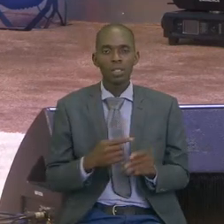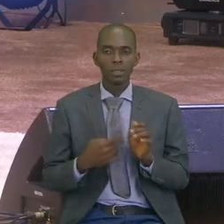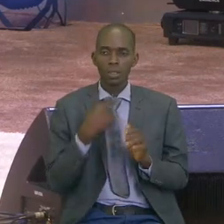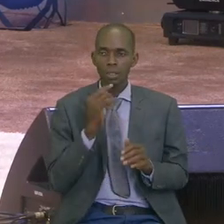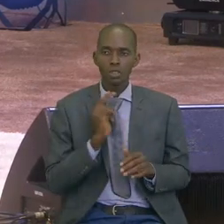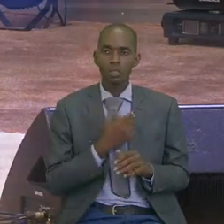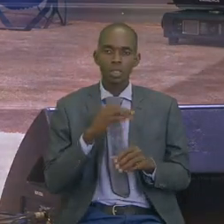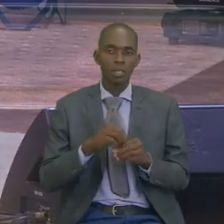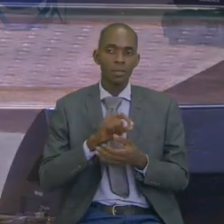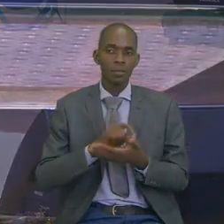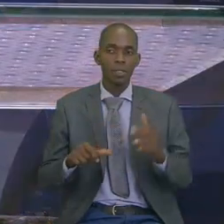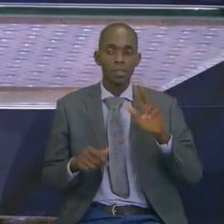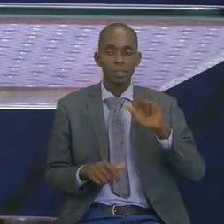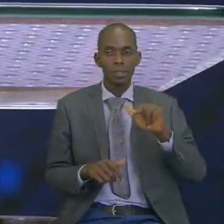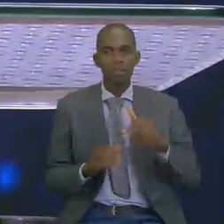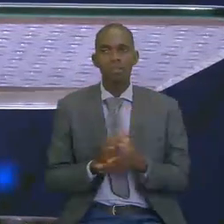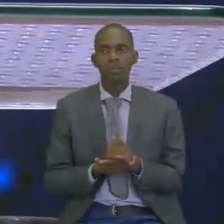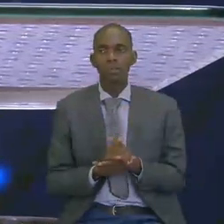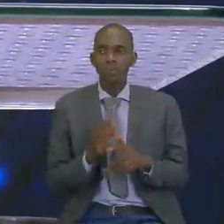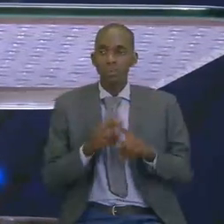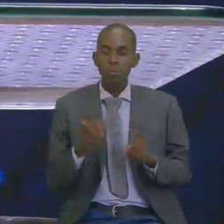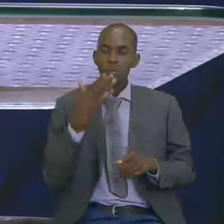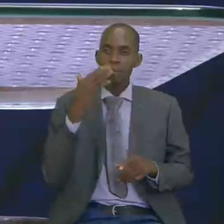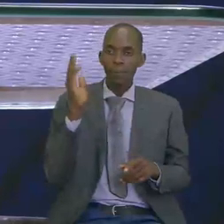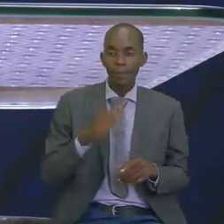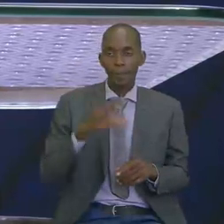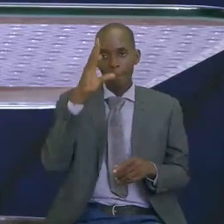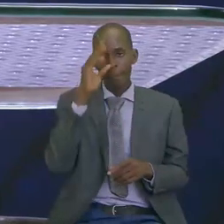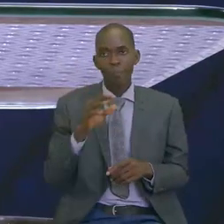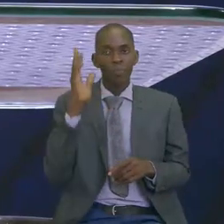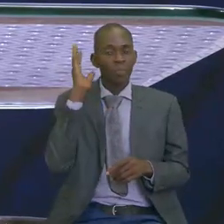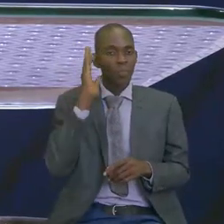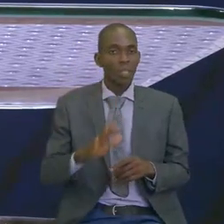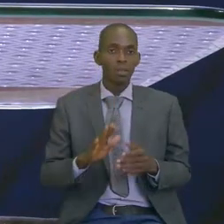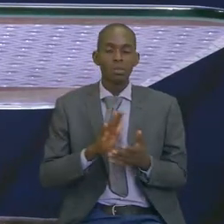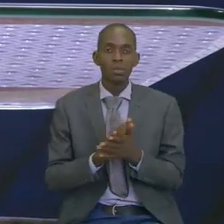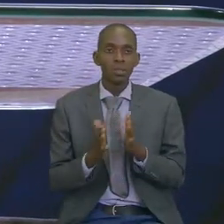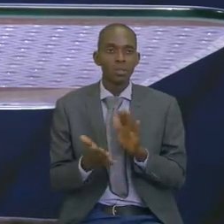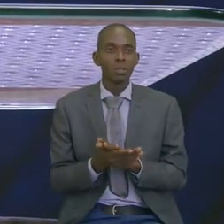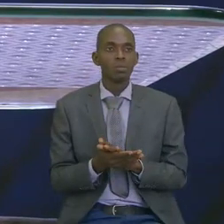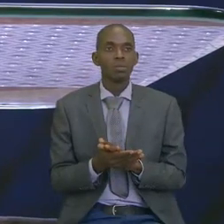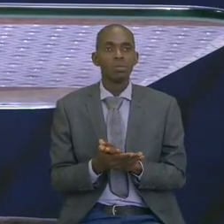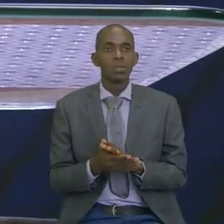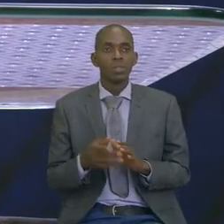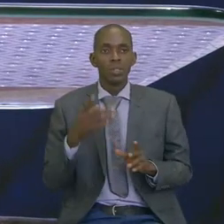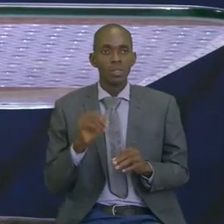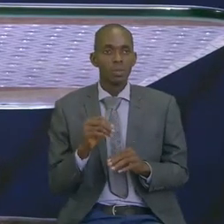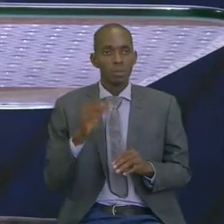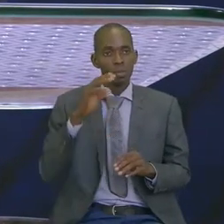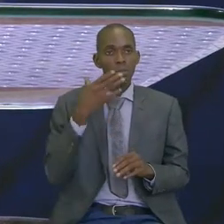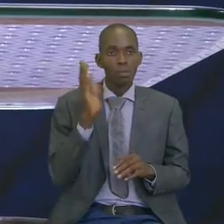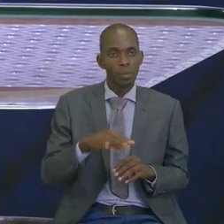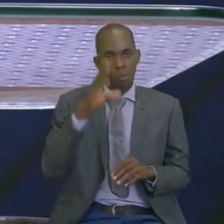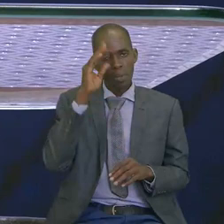13, but evil men shall work, and seducers shall wax worse and worse. As we're going